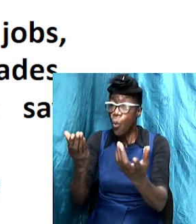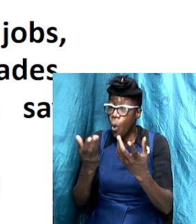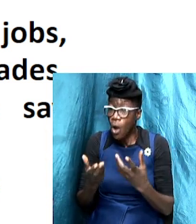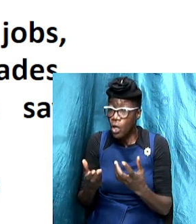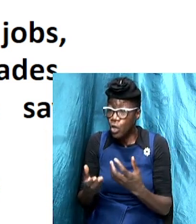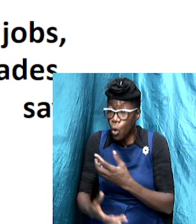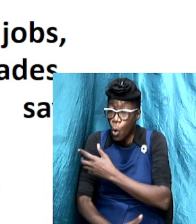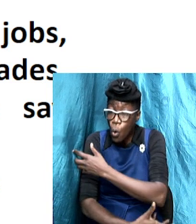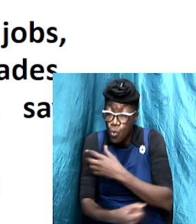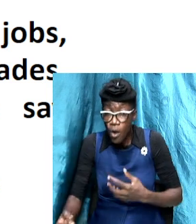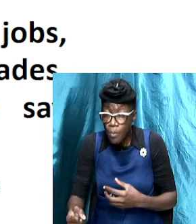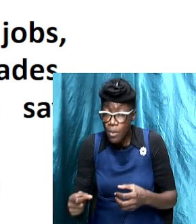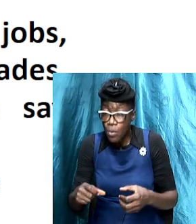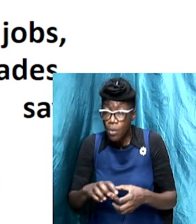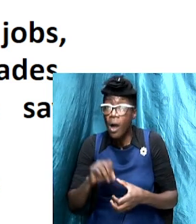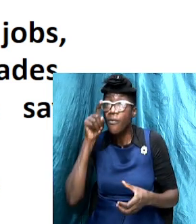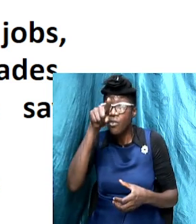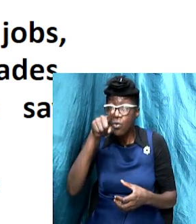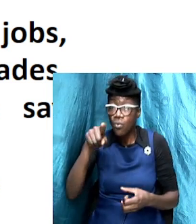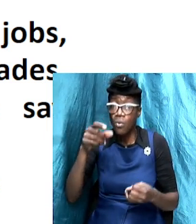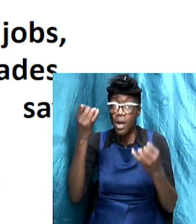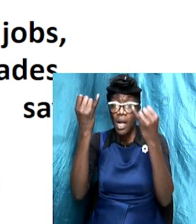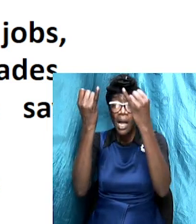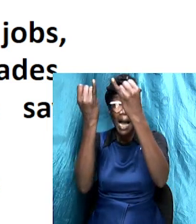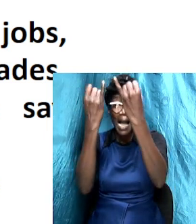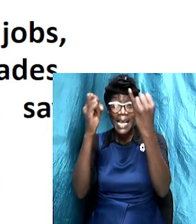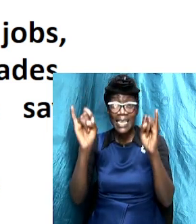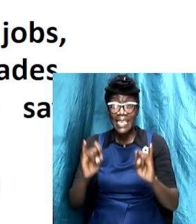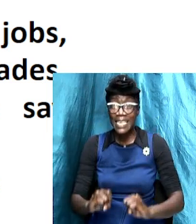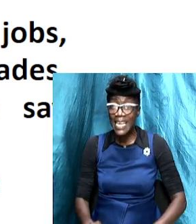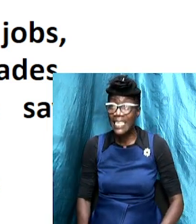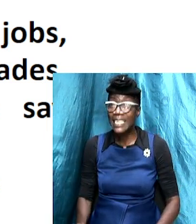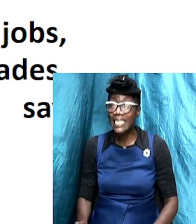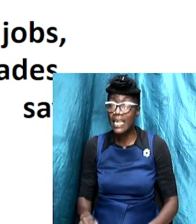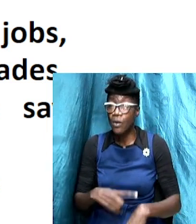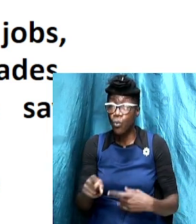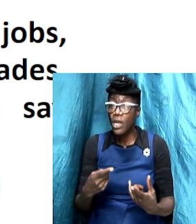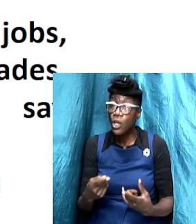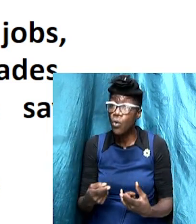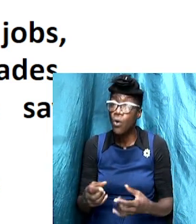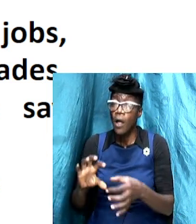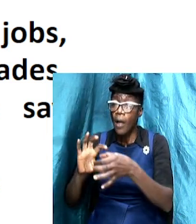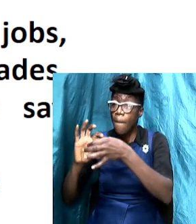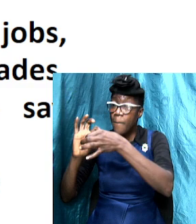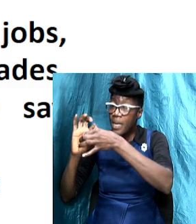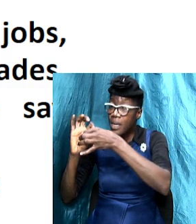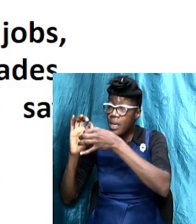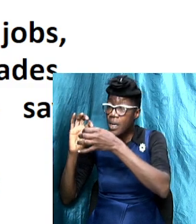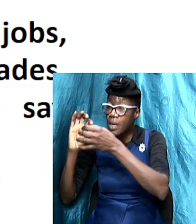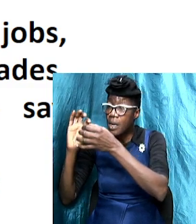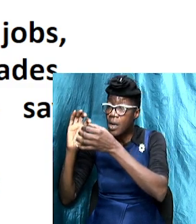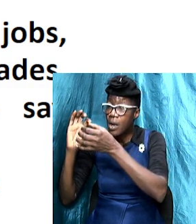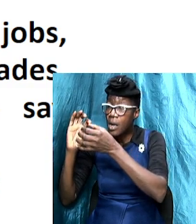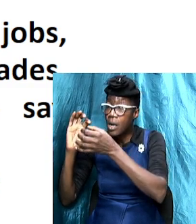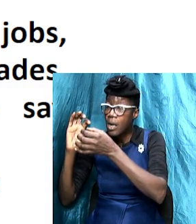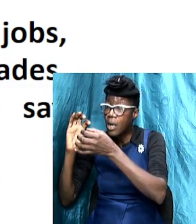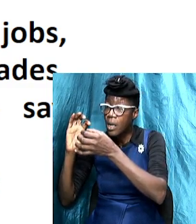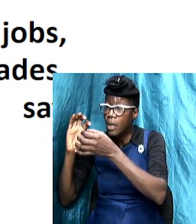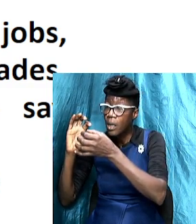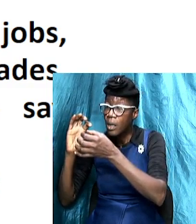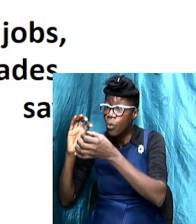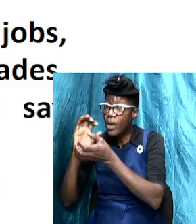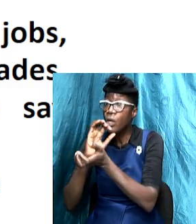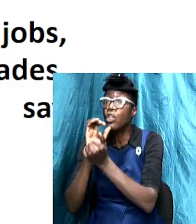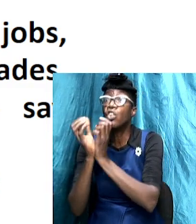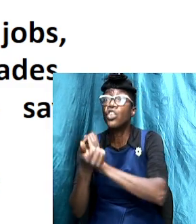us of our identity. But when you became a child of God, amen, you have to